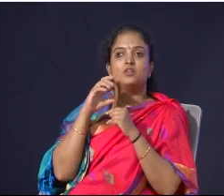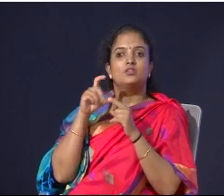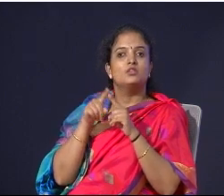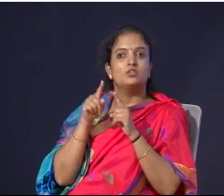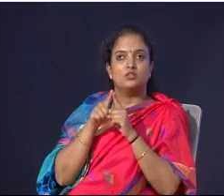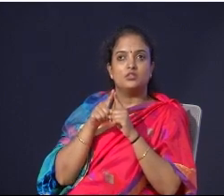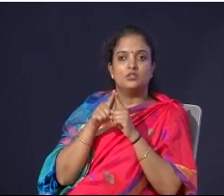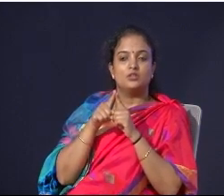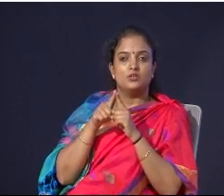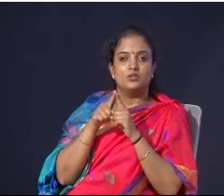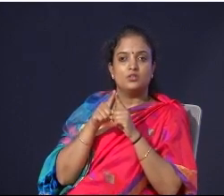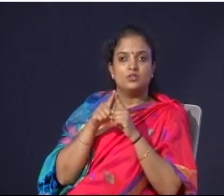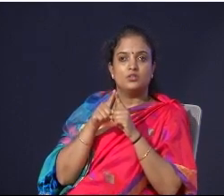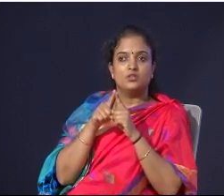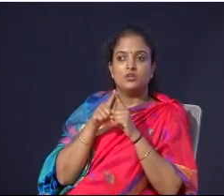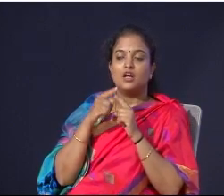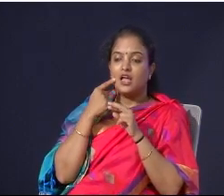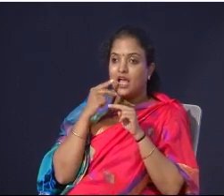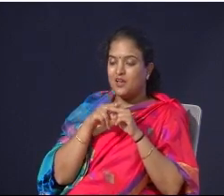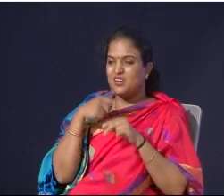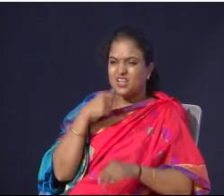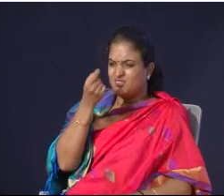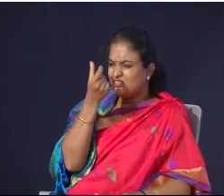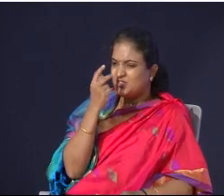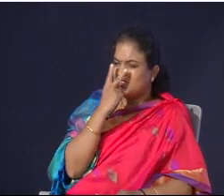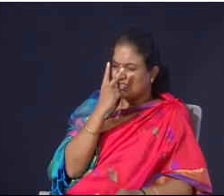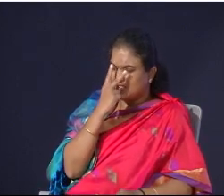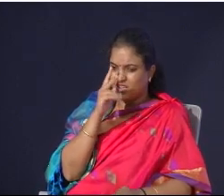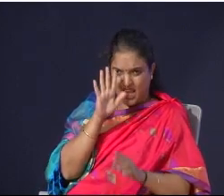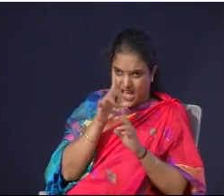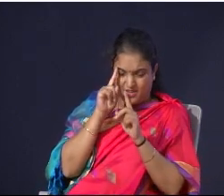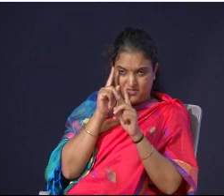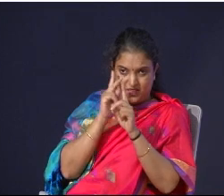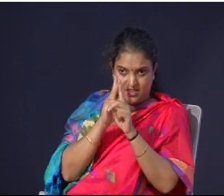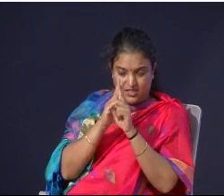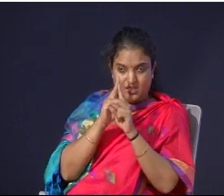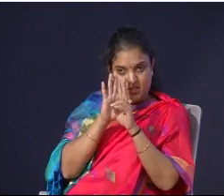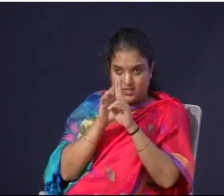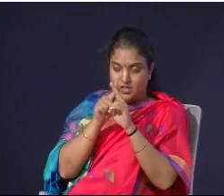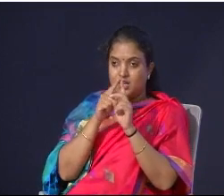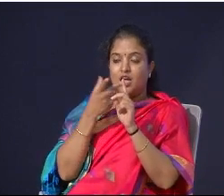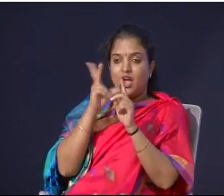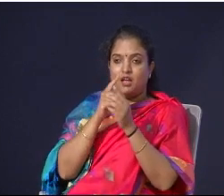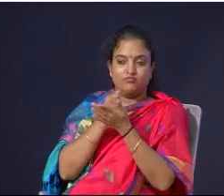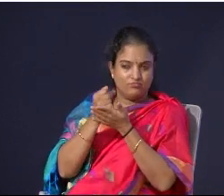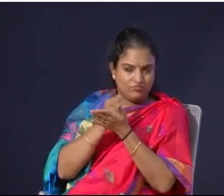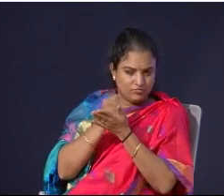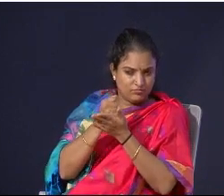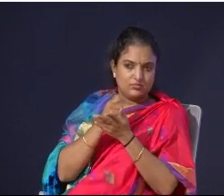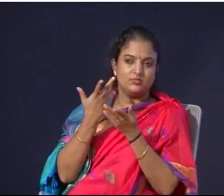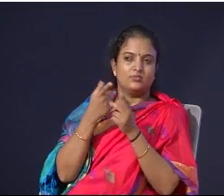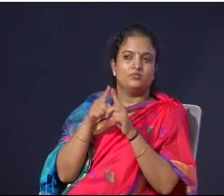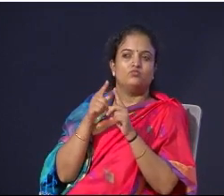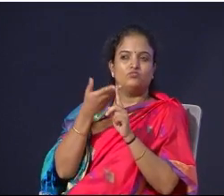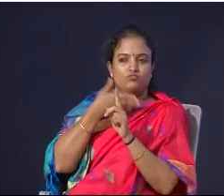vision rehabilitation. So whatever residual vision they have can be redeveloped, retrained because of